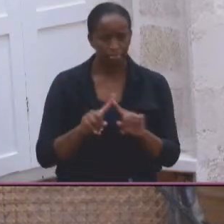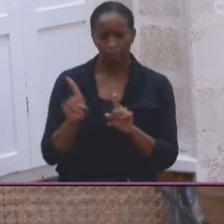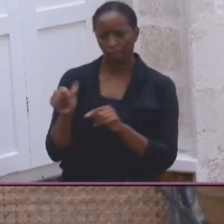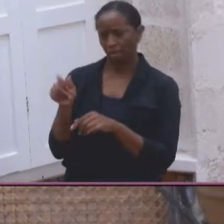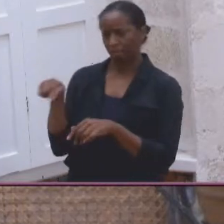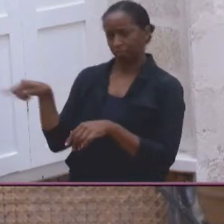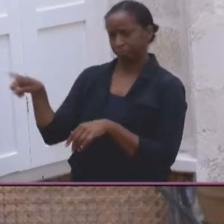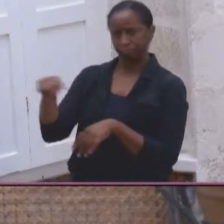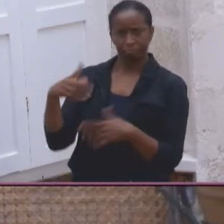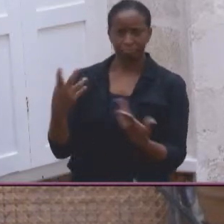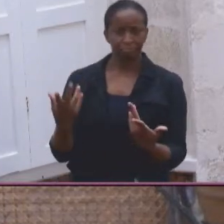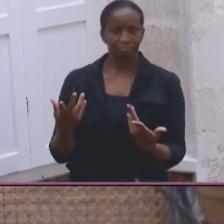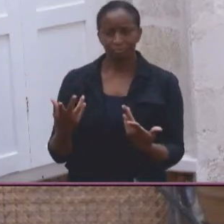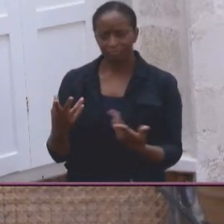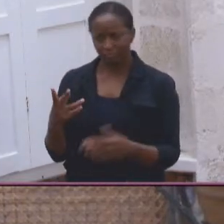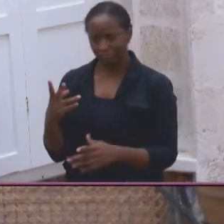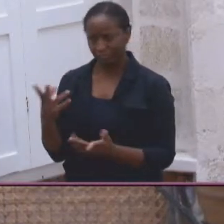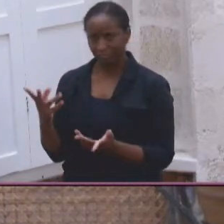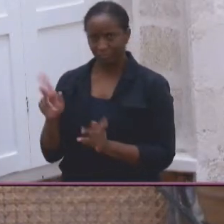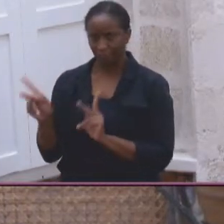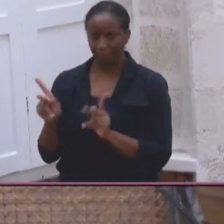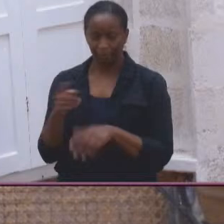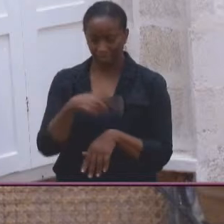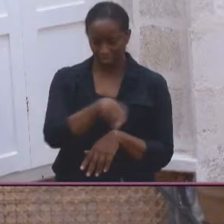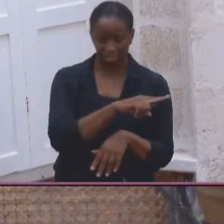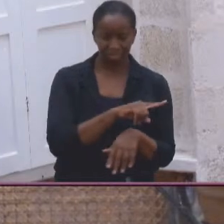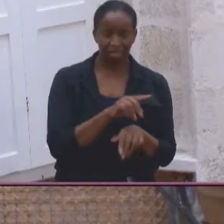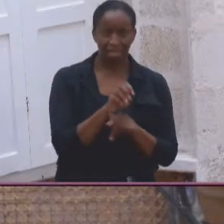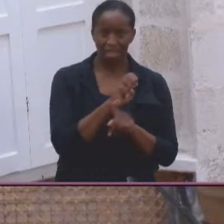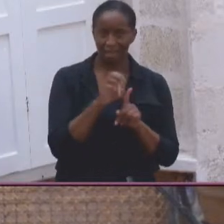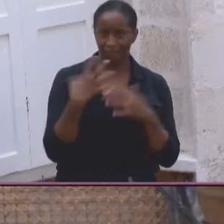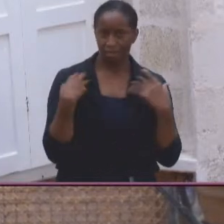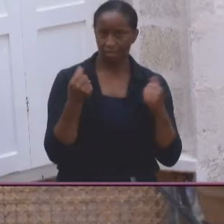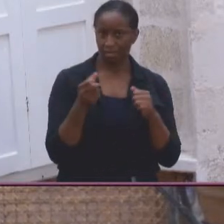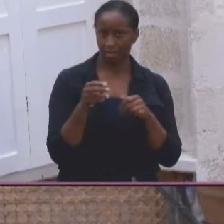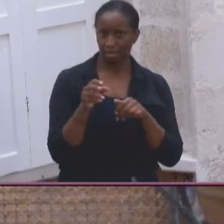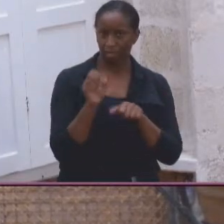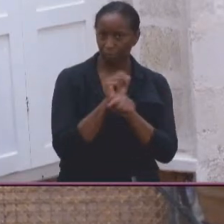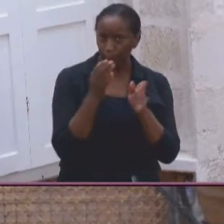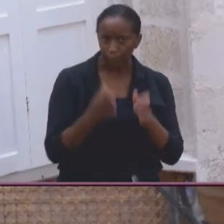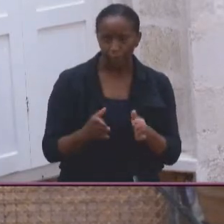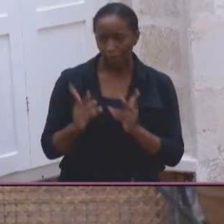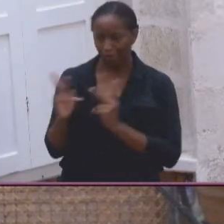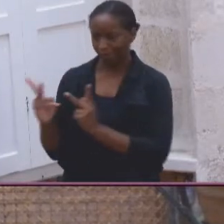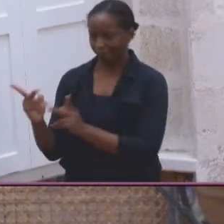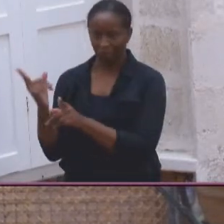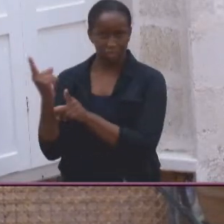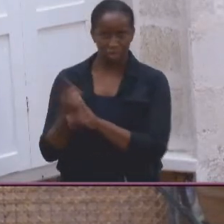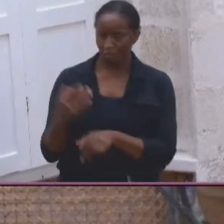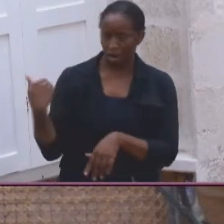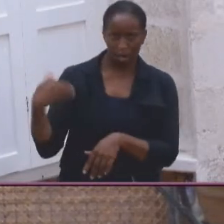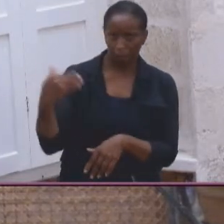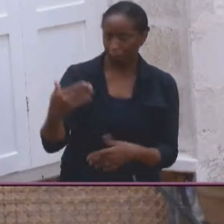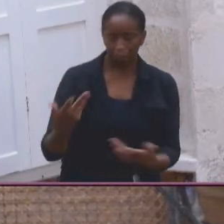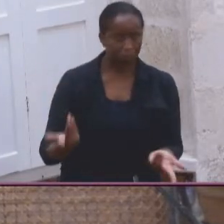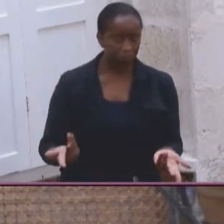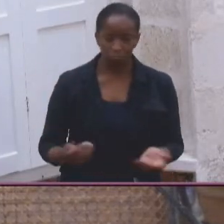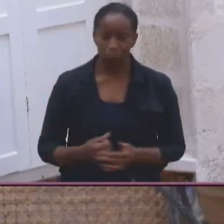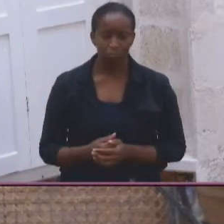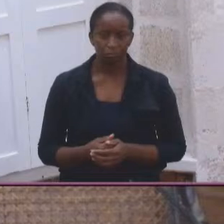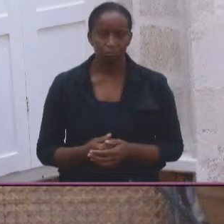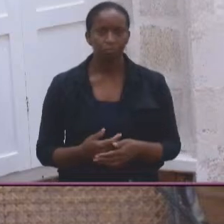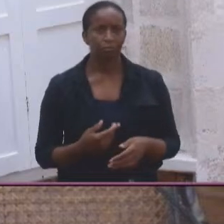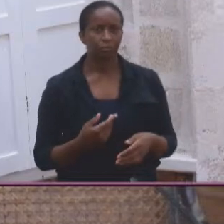Because it is a burning issue in terms of, one, the hiring of environmental health officers. What are the numbers, especially